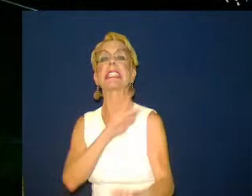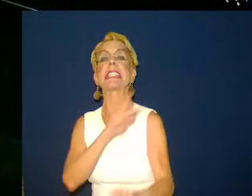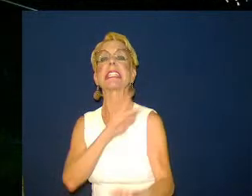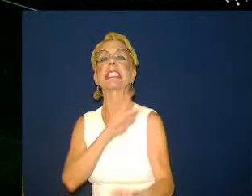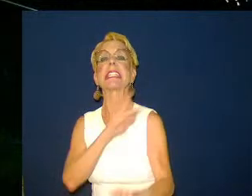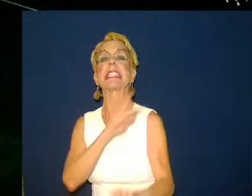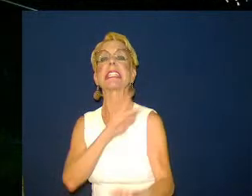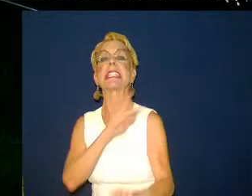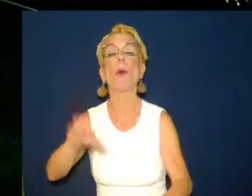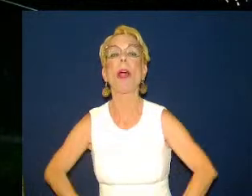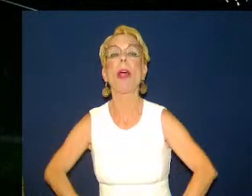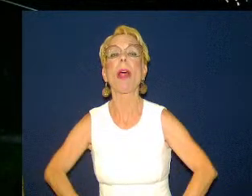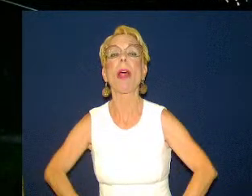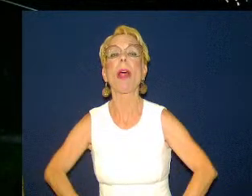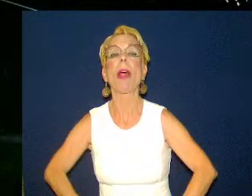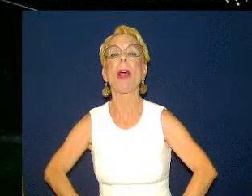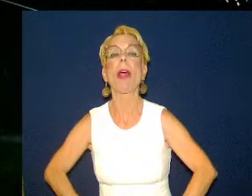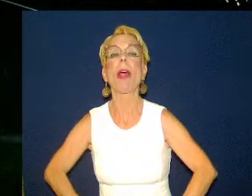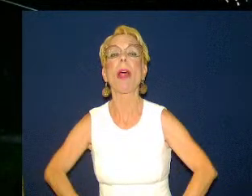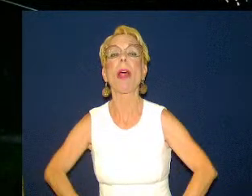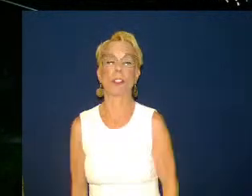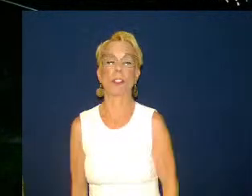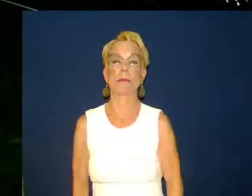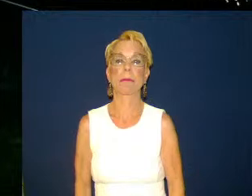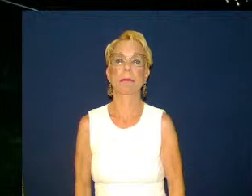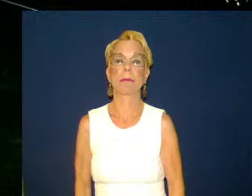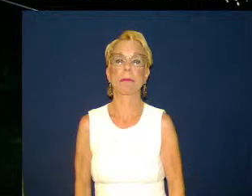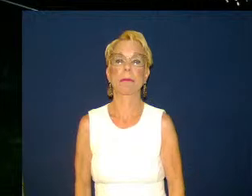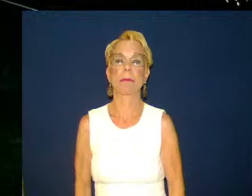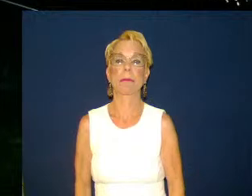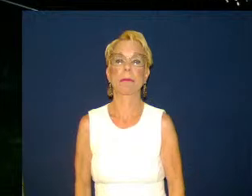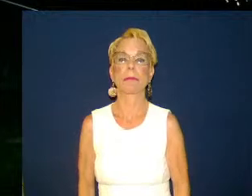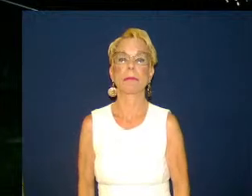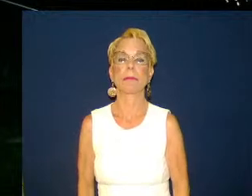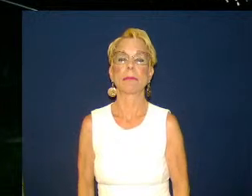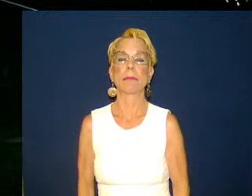think, oh, a little bit of this, a little bit of that. No, listen, it's all Jesus. Amen?